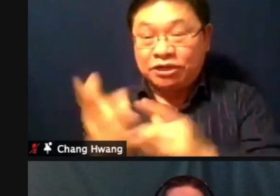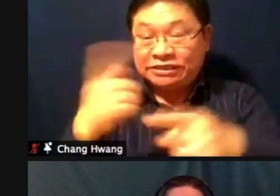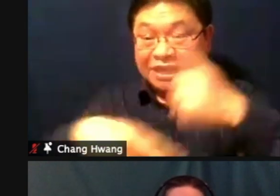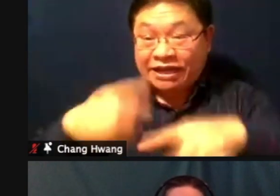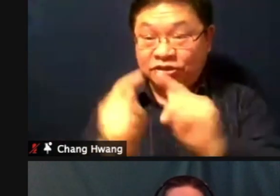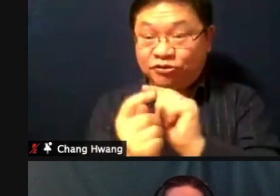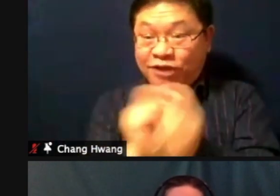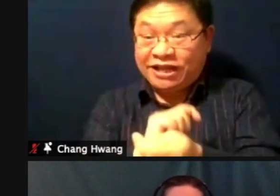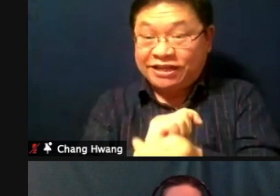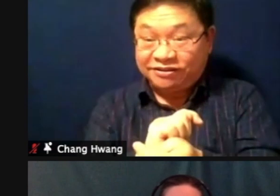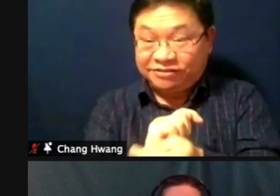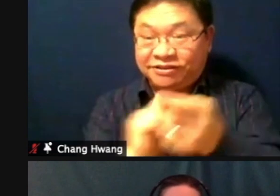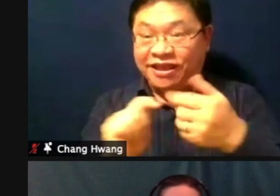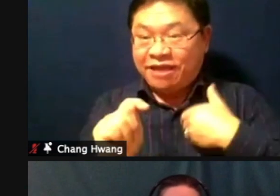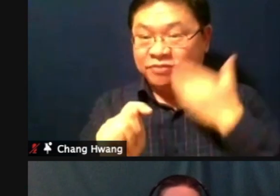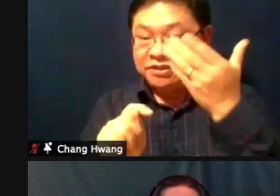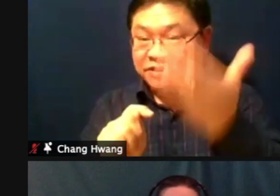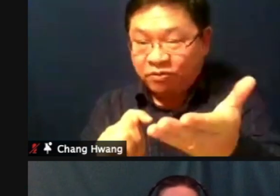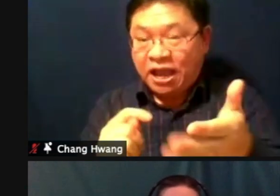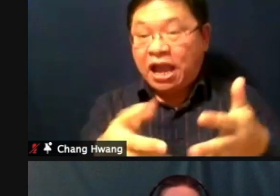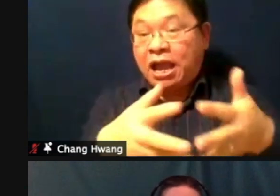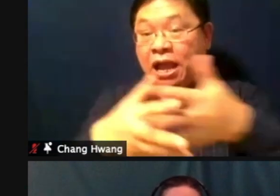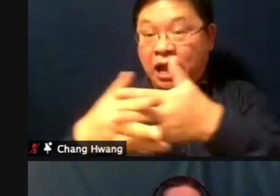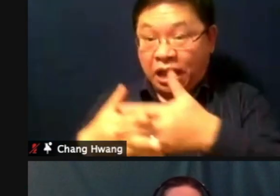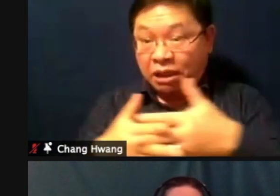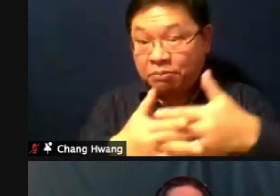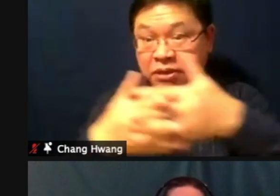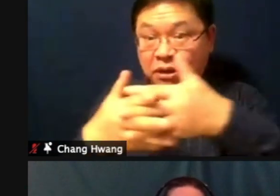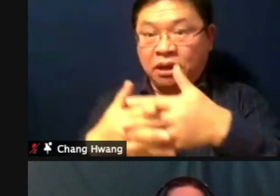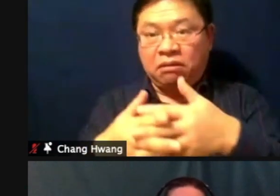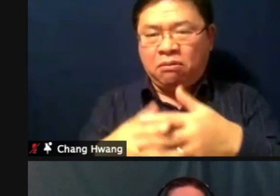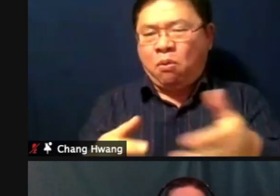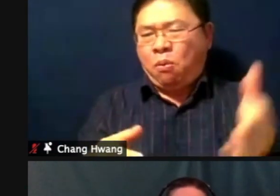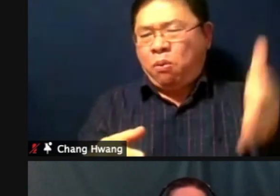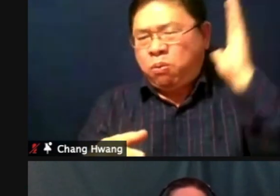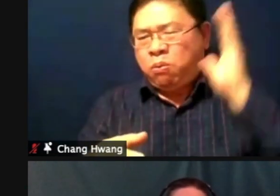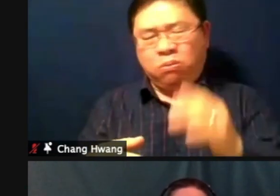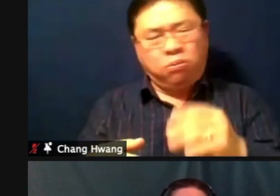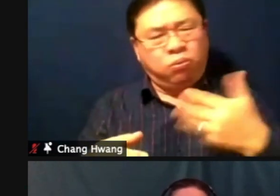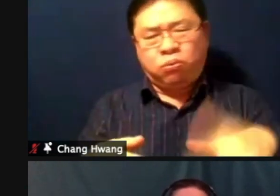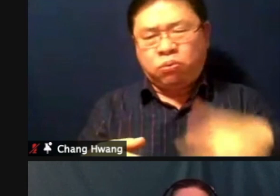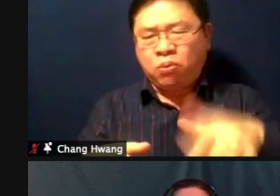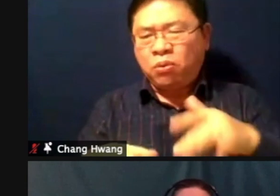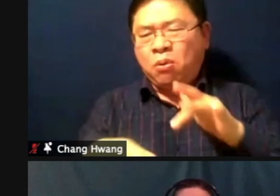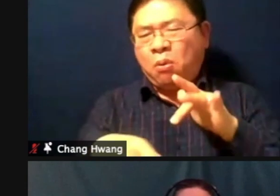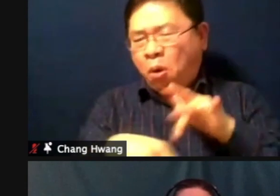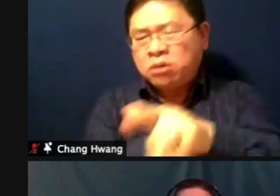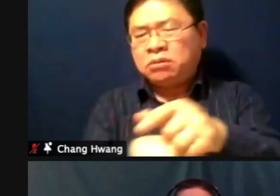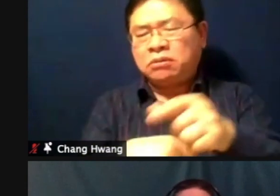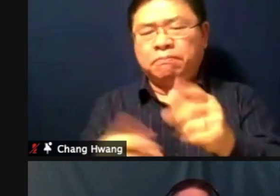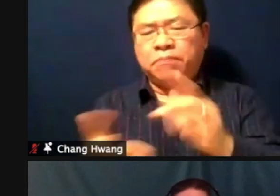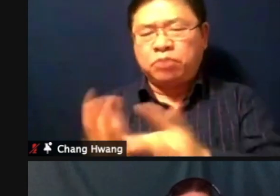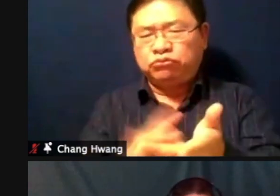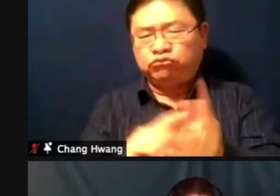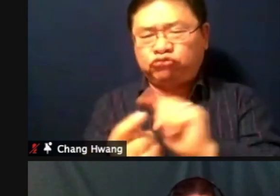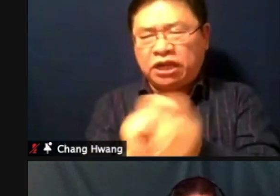different information, parts of language, particularly things like the Bible, different translations of the Bible. If you consider